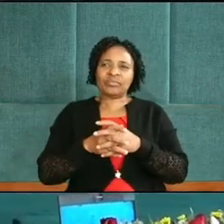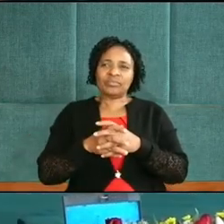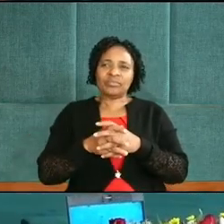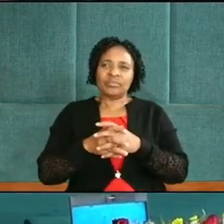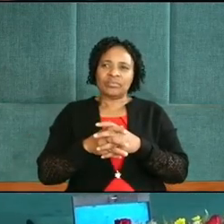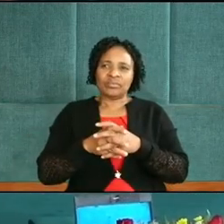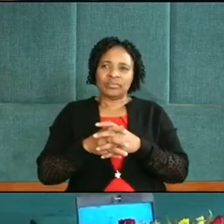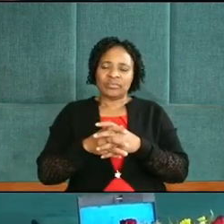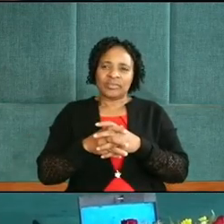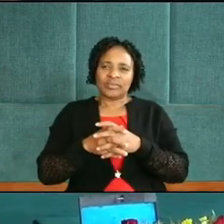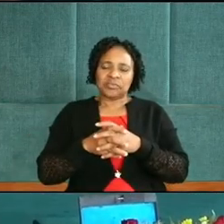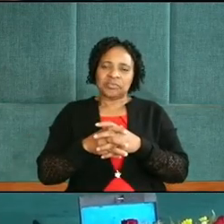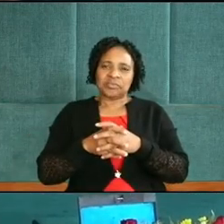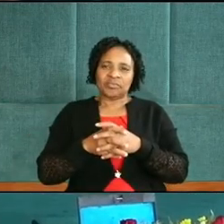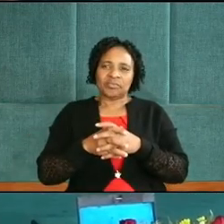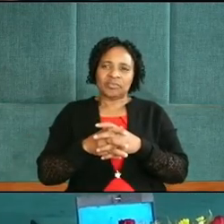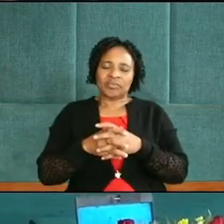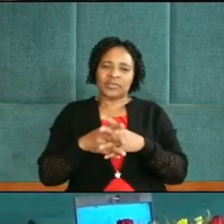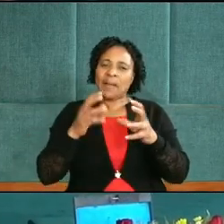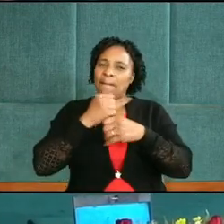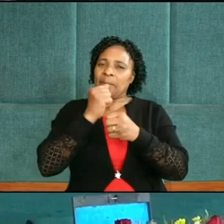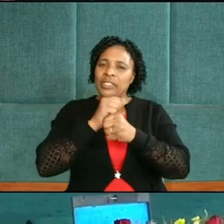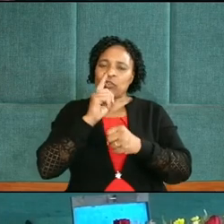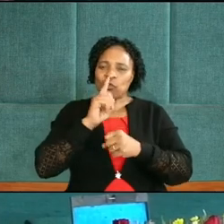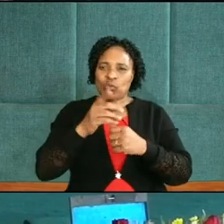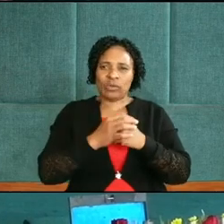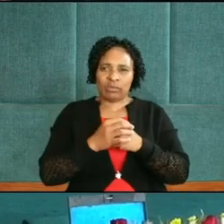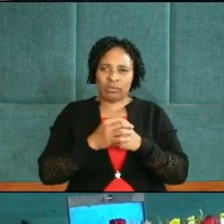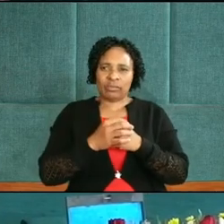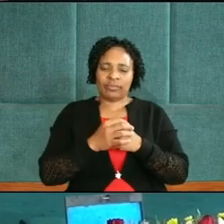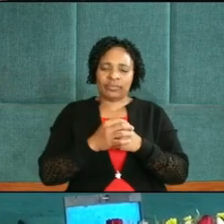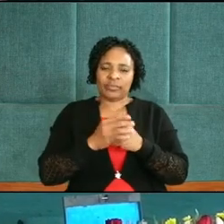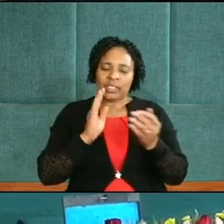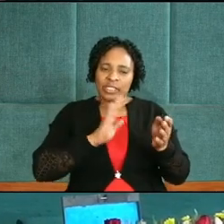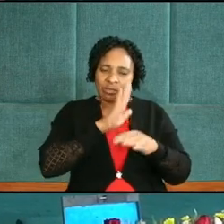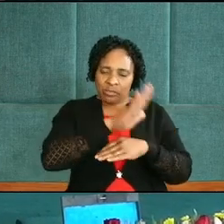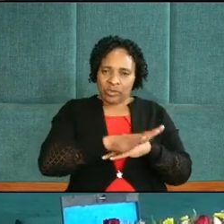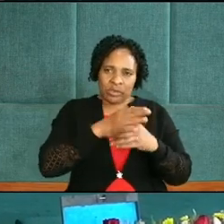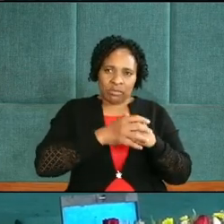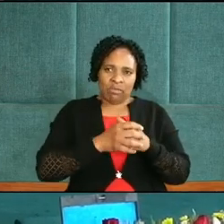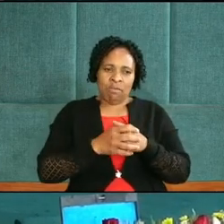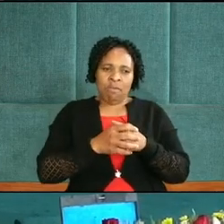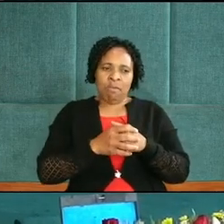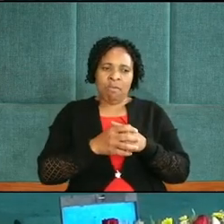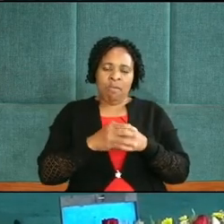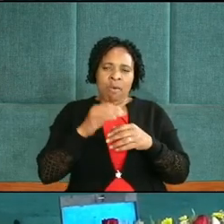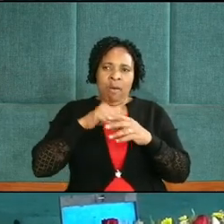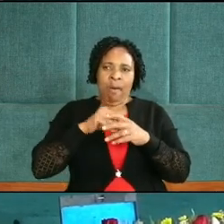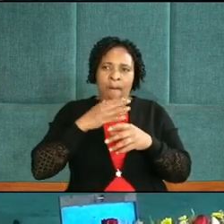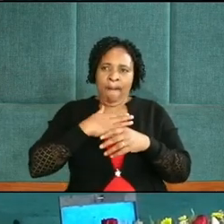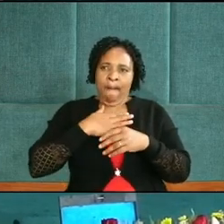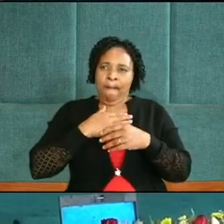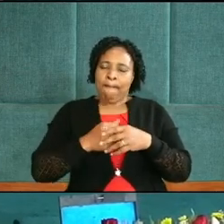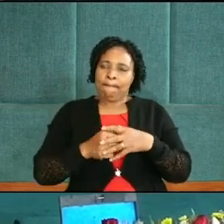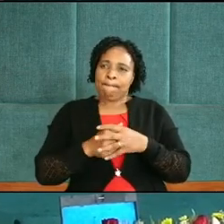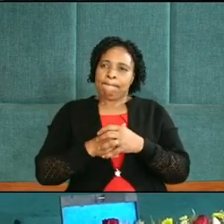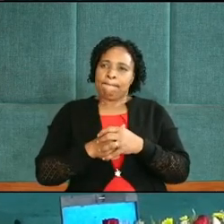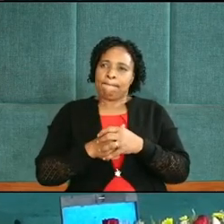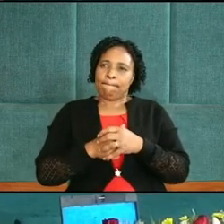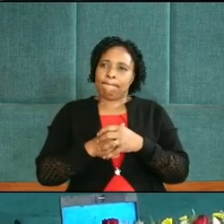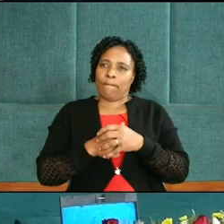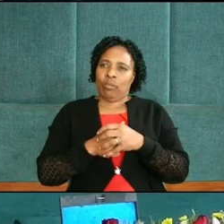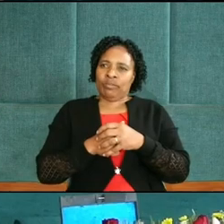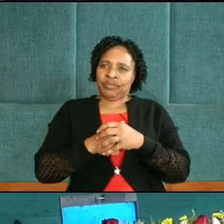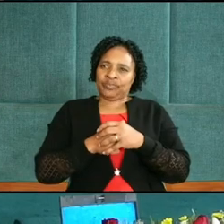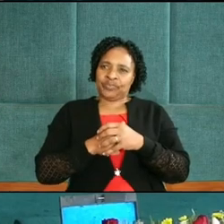just double check to make sure the deposit is on me. Amen?